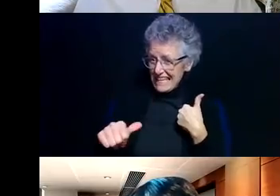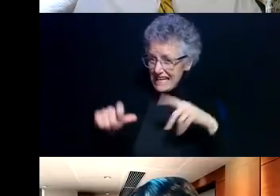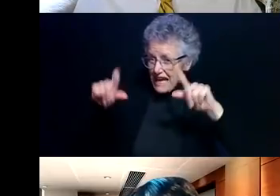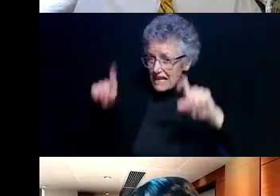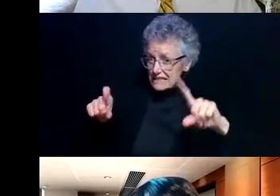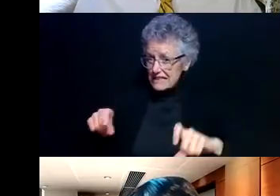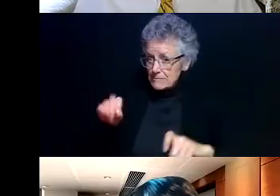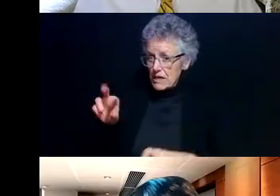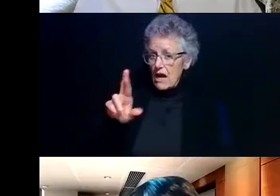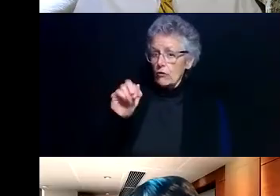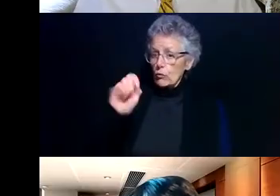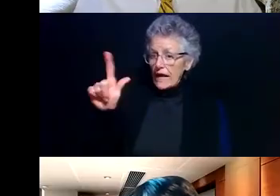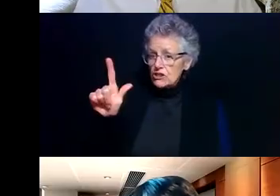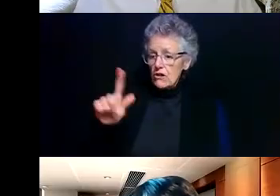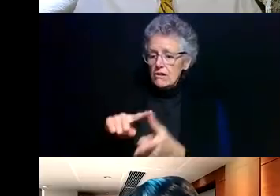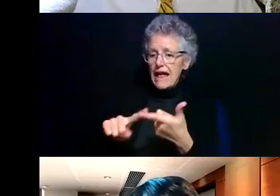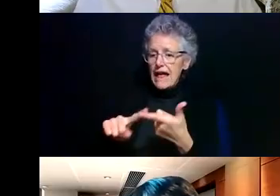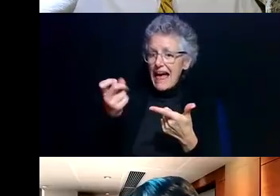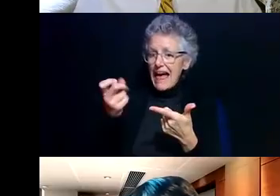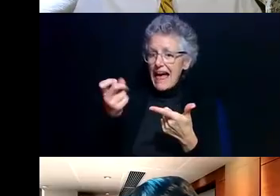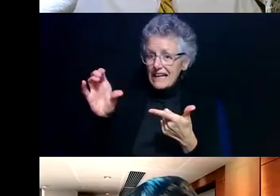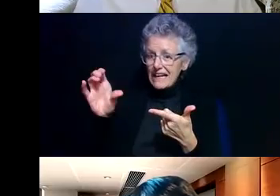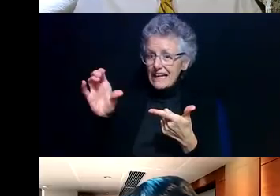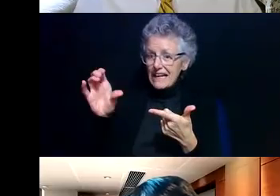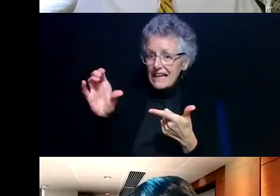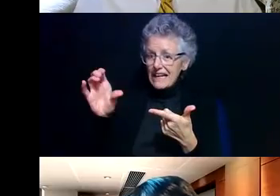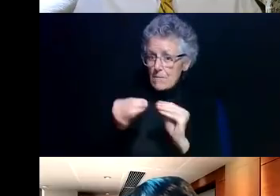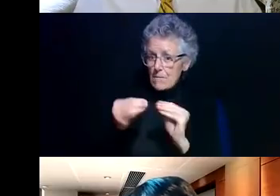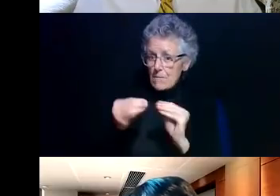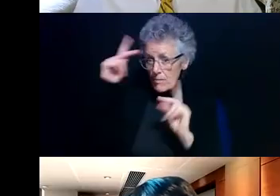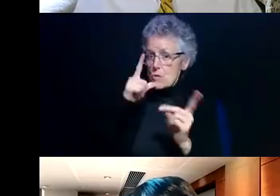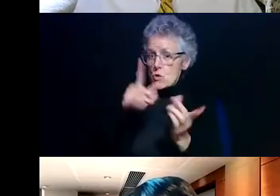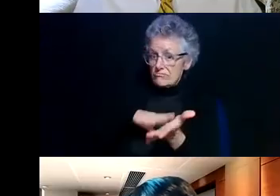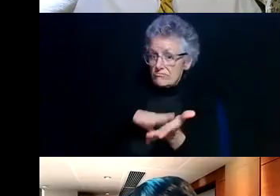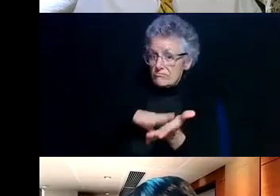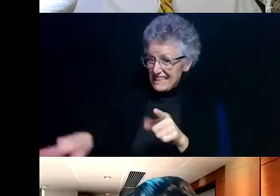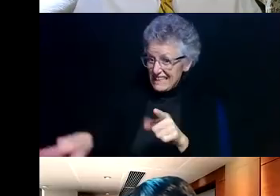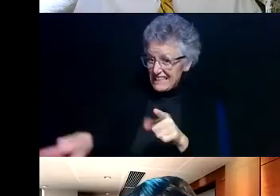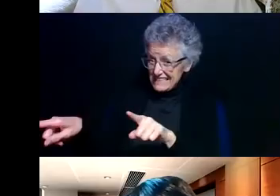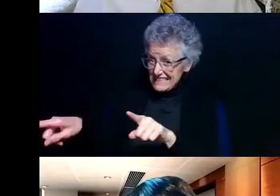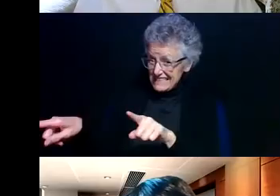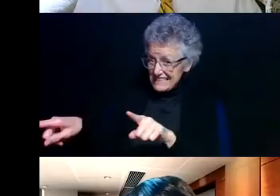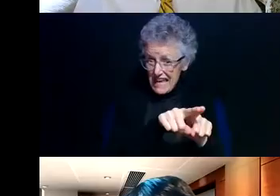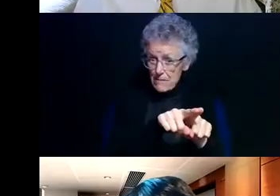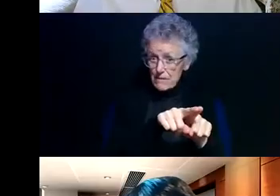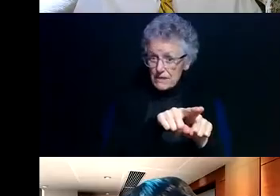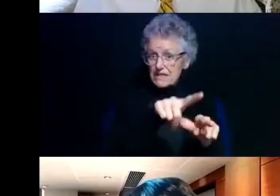the racial ethnic makeup of those who were laid off? Was it the same as the overall health system, or was it